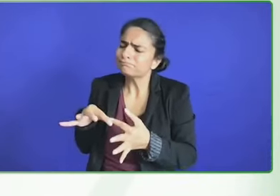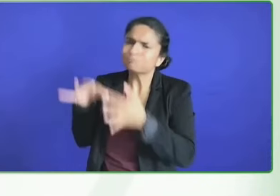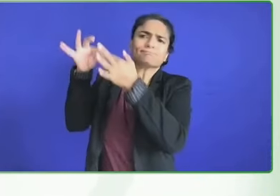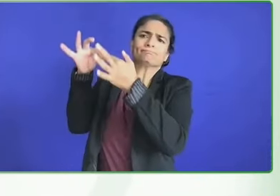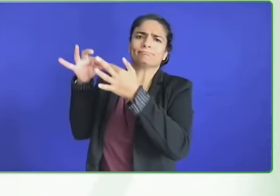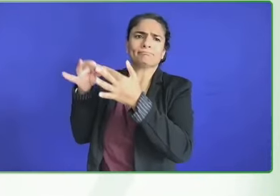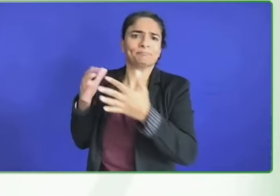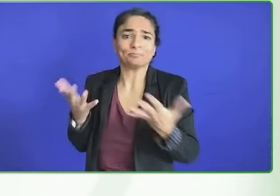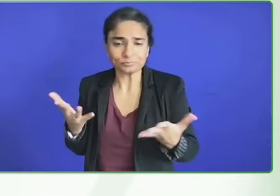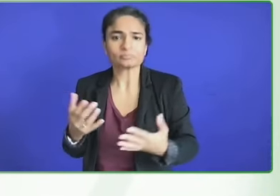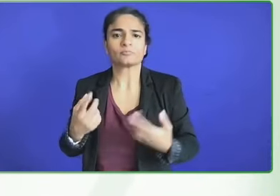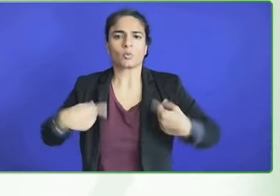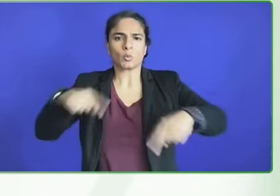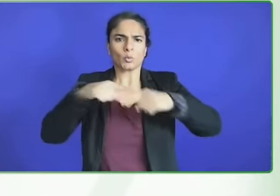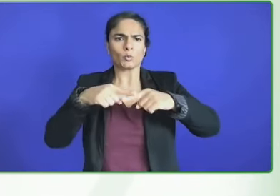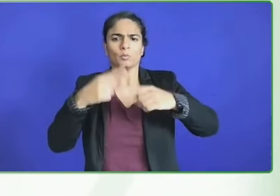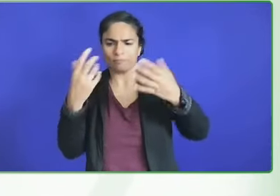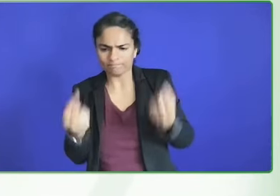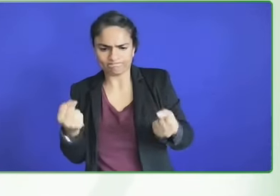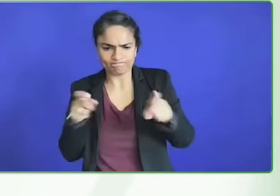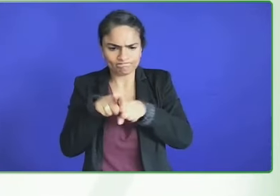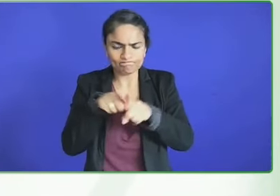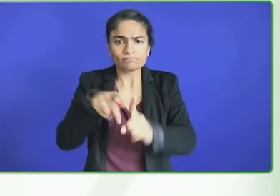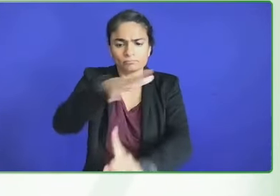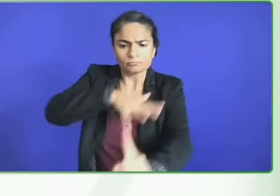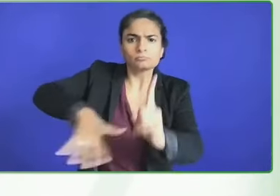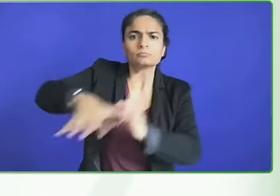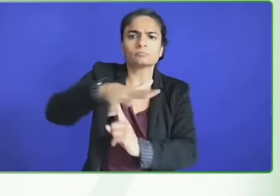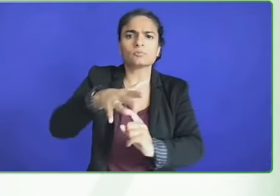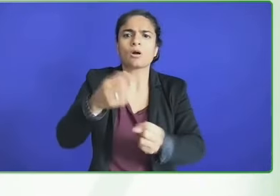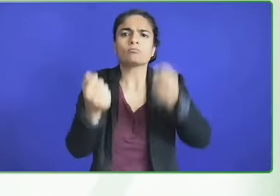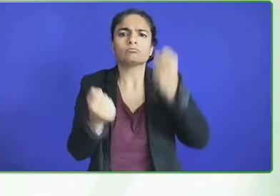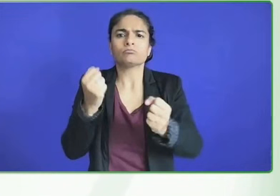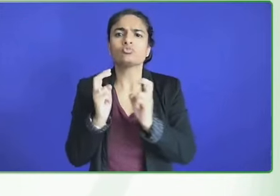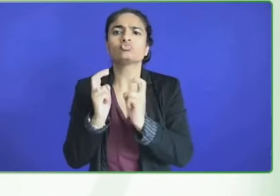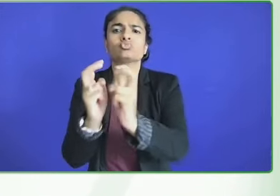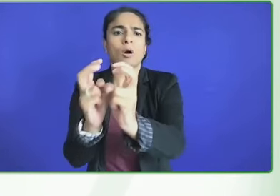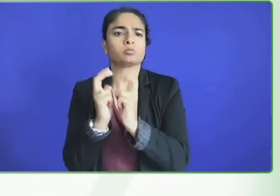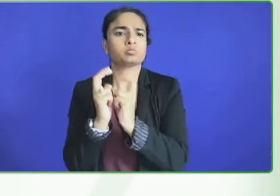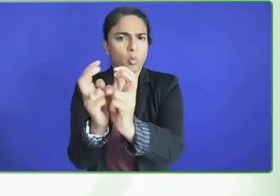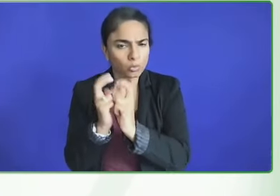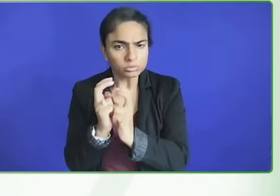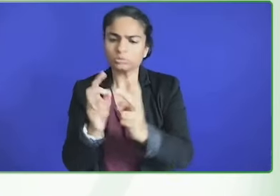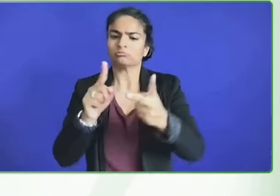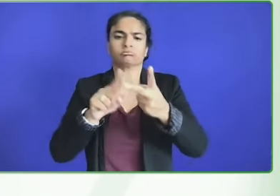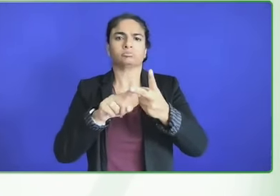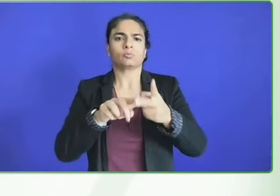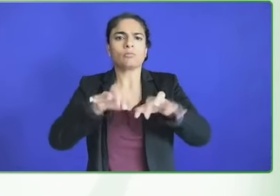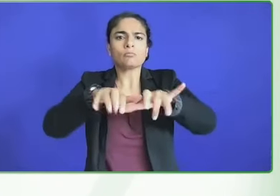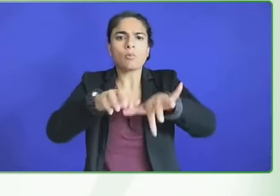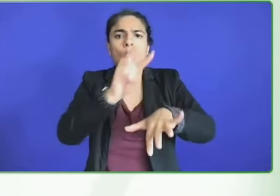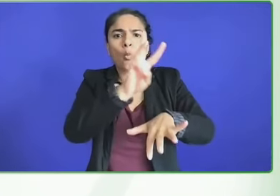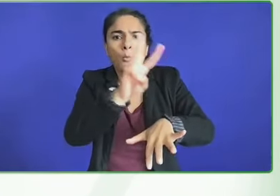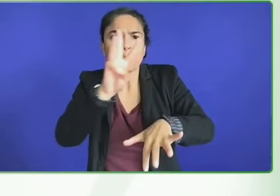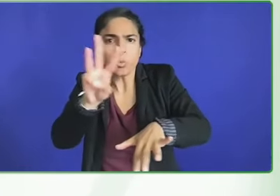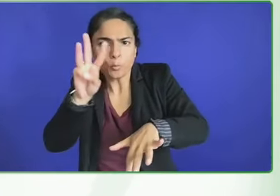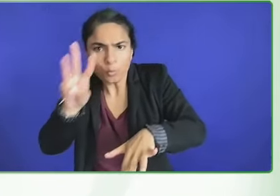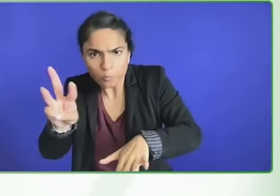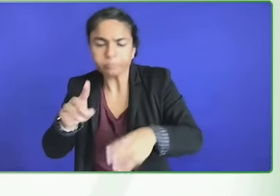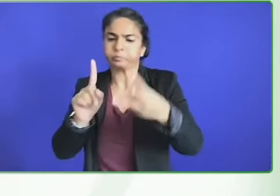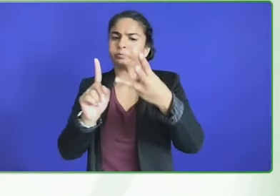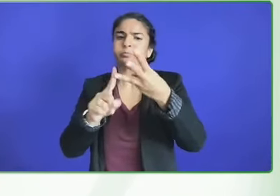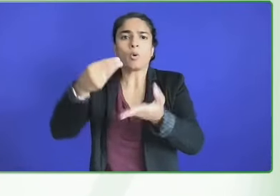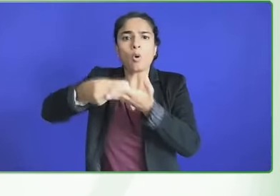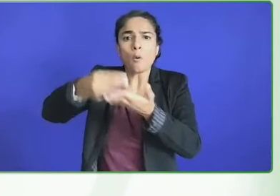purely dedicated to regulate accessibility. It has a very strong component on in the area of